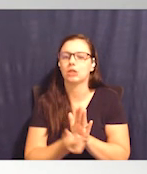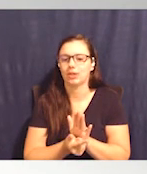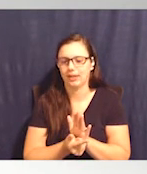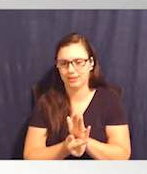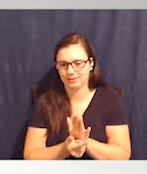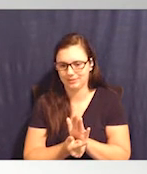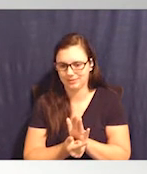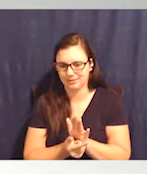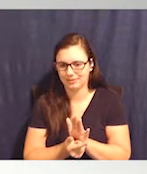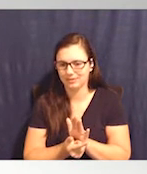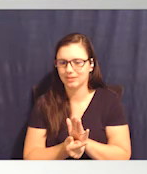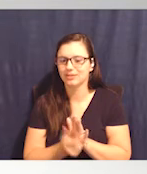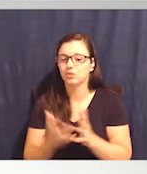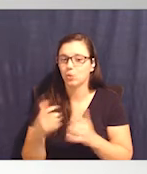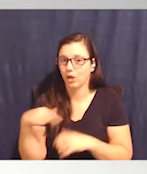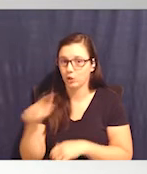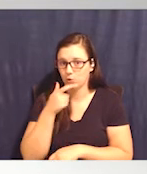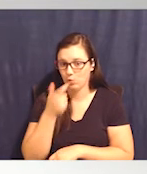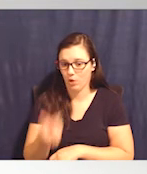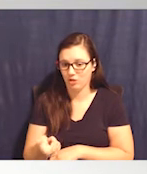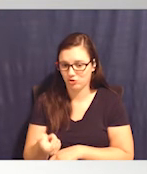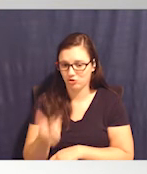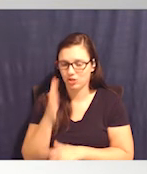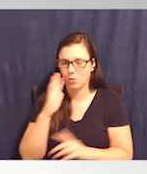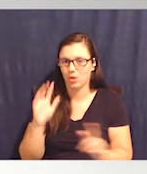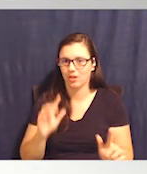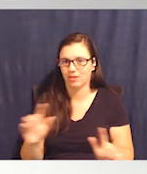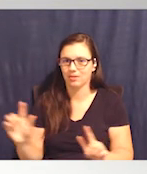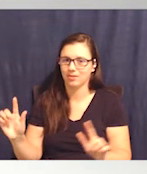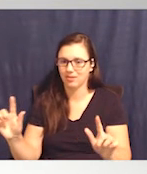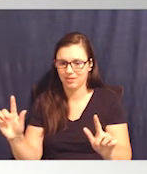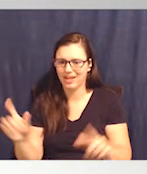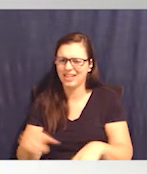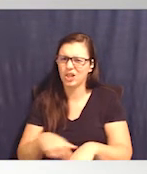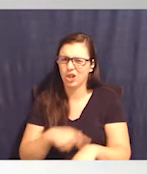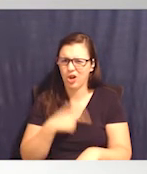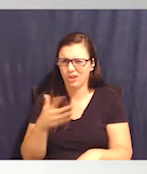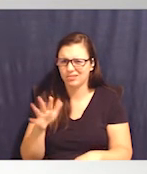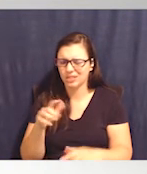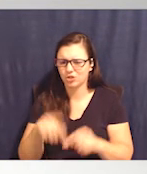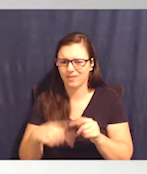this scene. I'm going to move it forward because it's a long one and I couldn't figure out how to download.